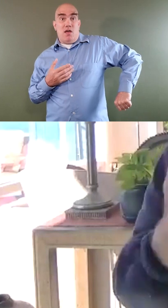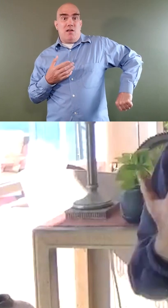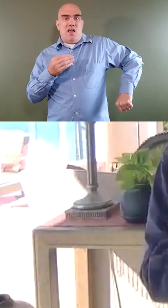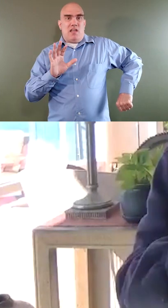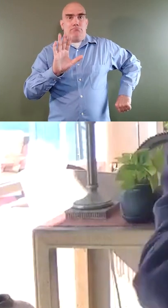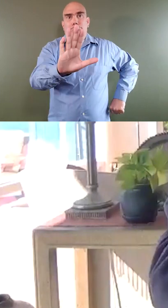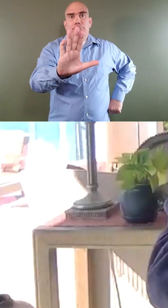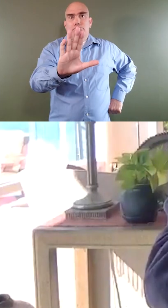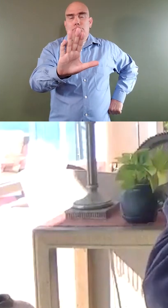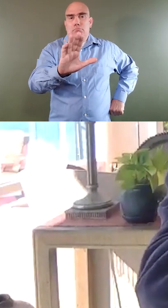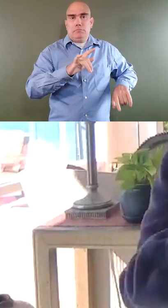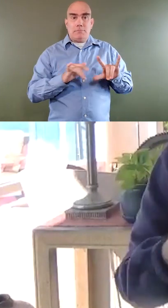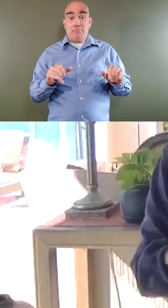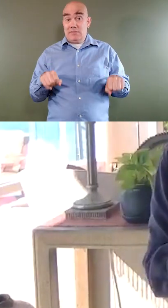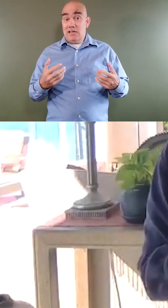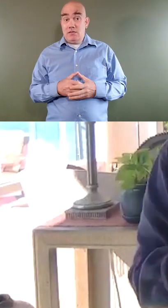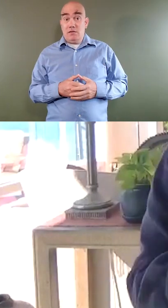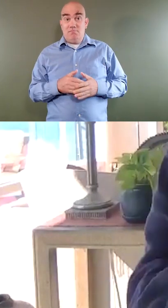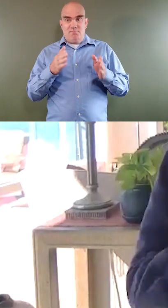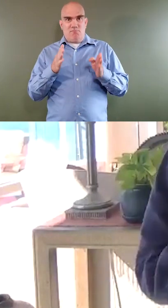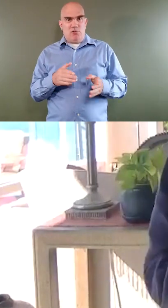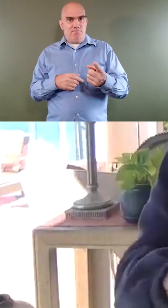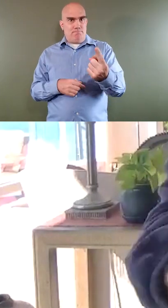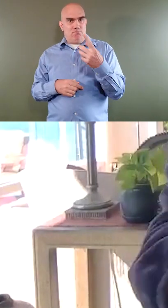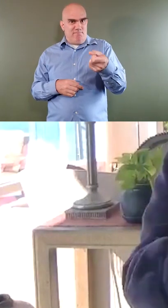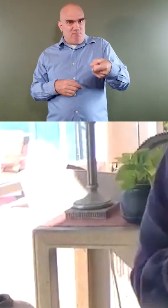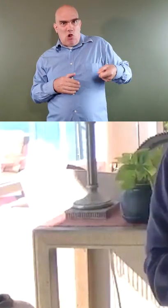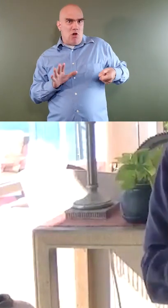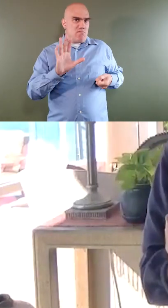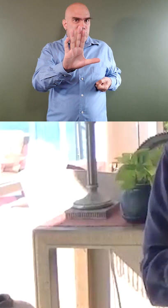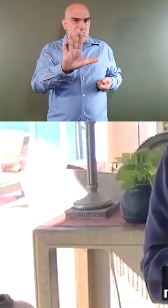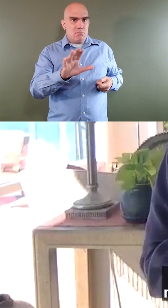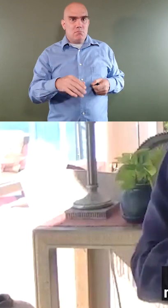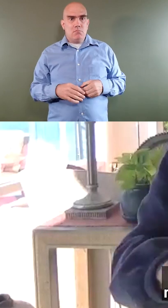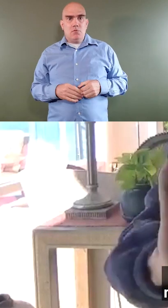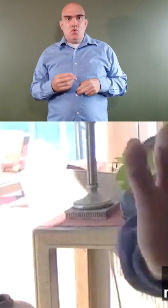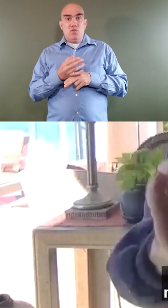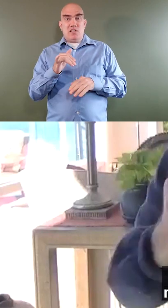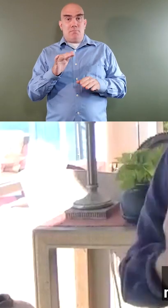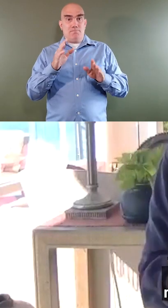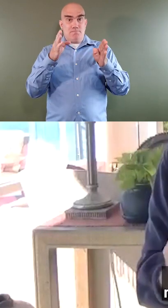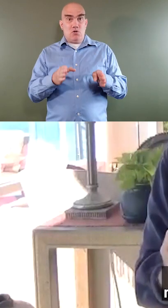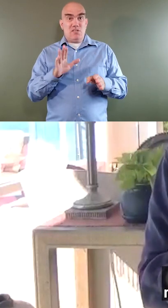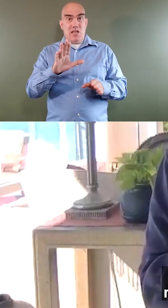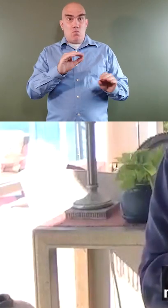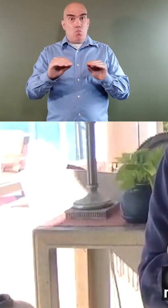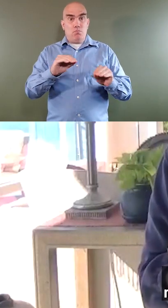as I strike forward. Pulling the person into me and striking forward, using that person's momentum